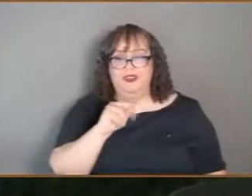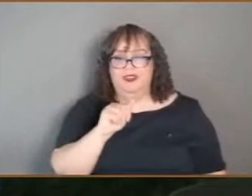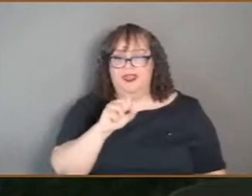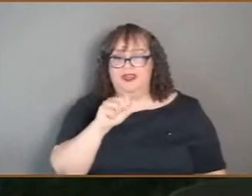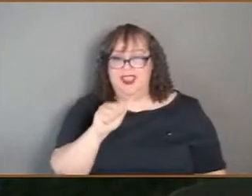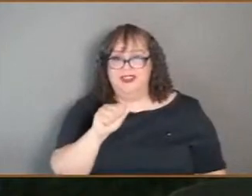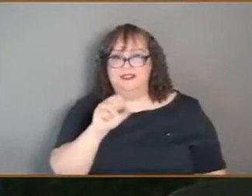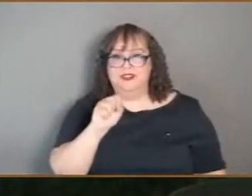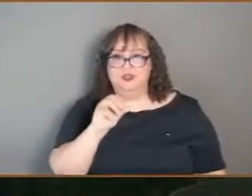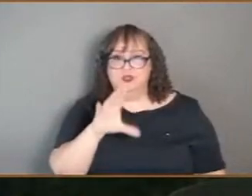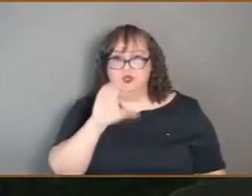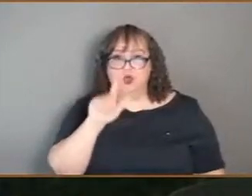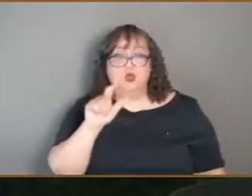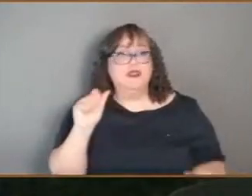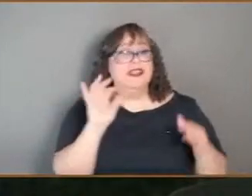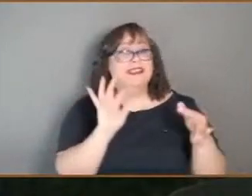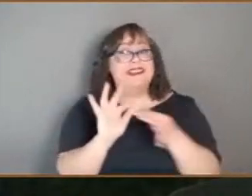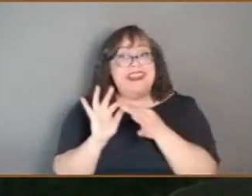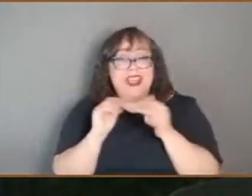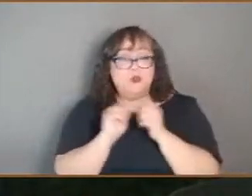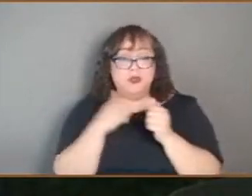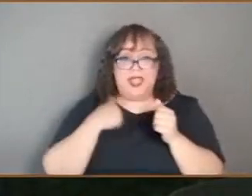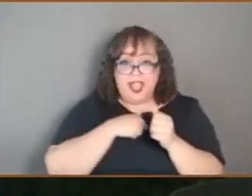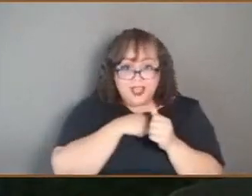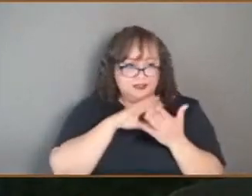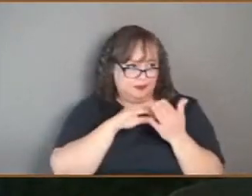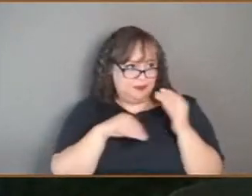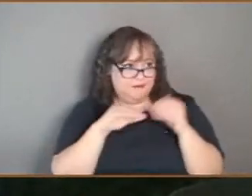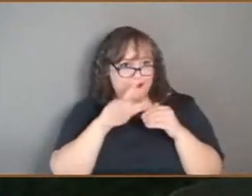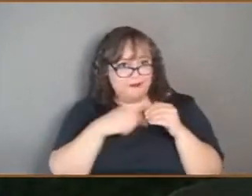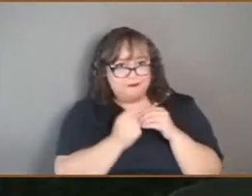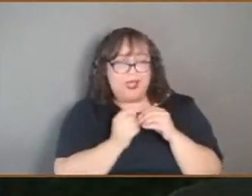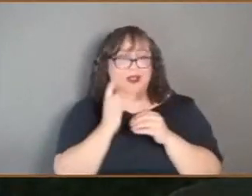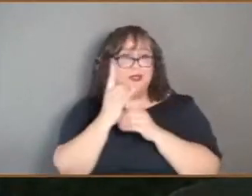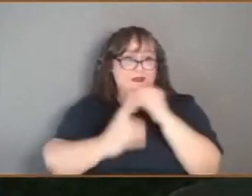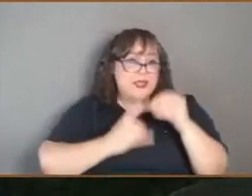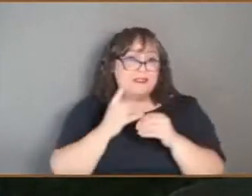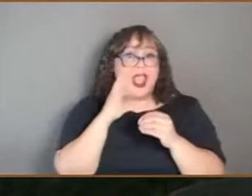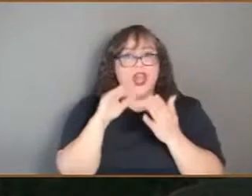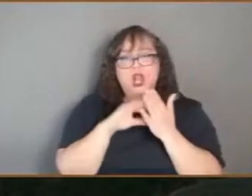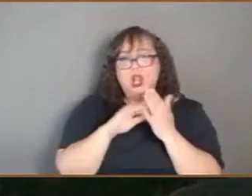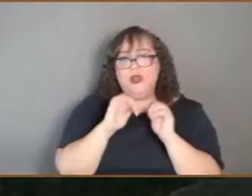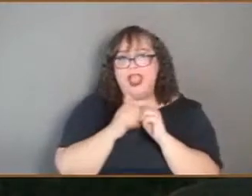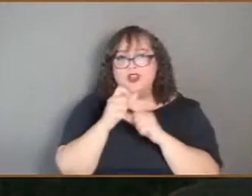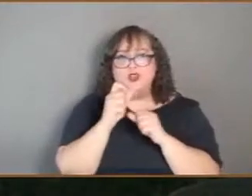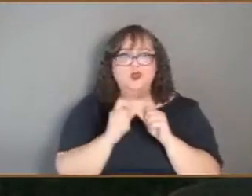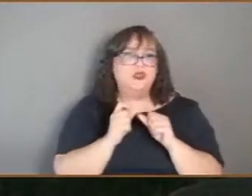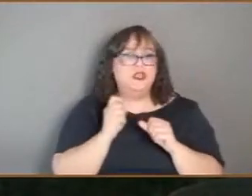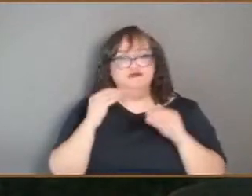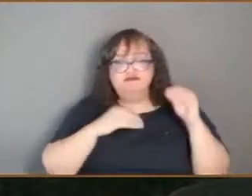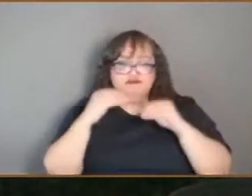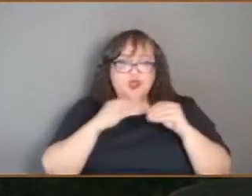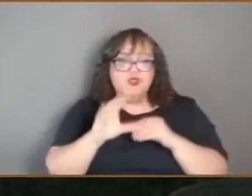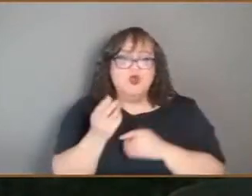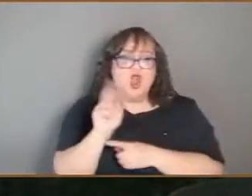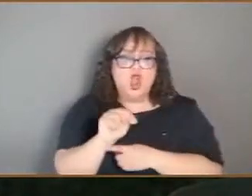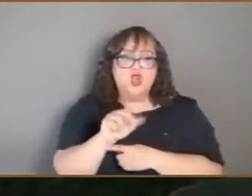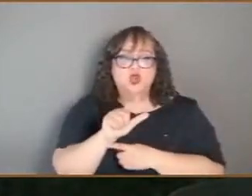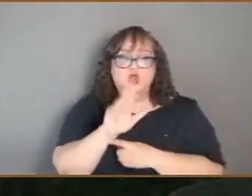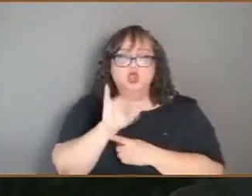about the spacecraft, and you can even learn how to create your own Lucy time capsule. That's really cool. As always, thank